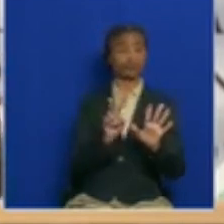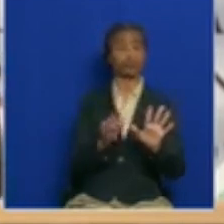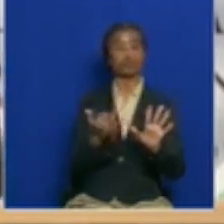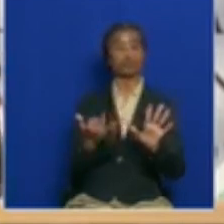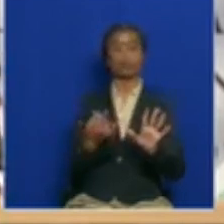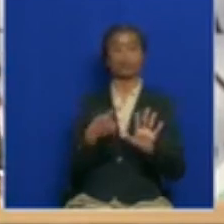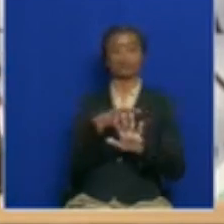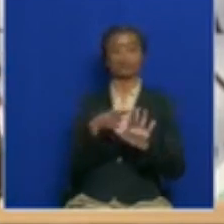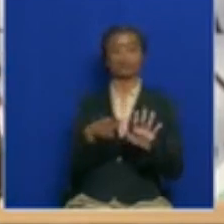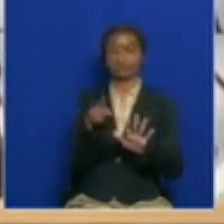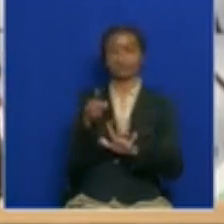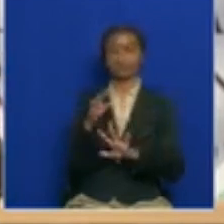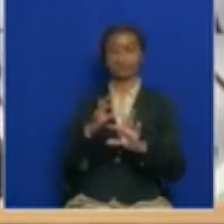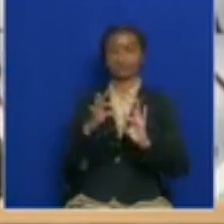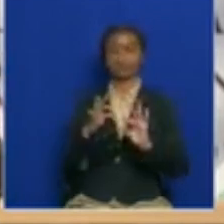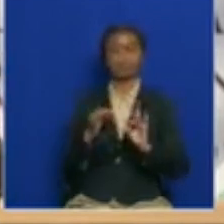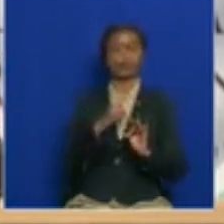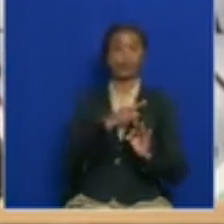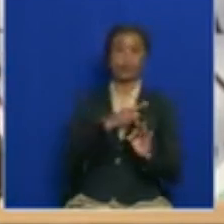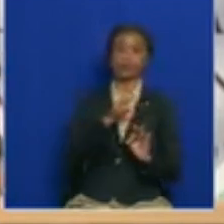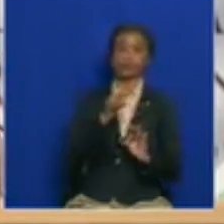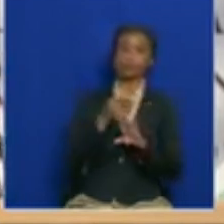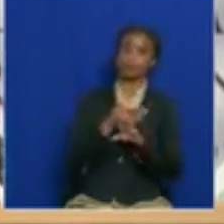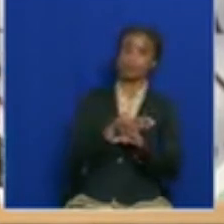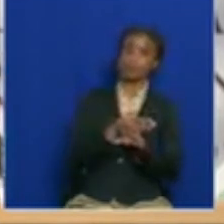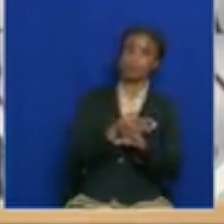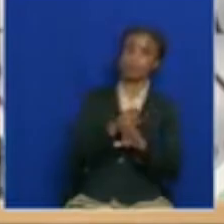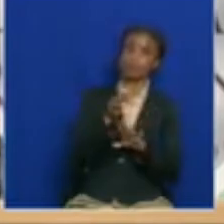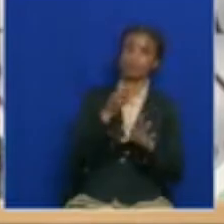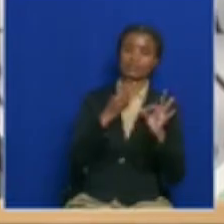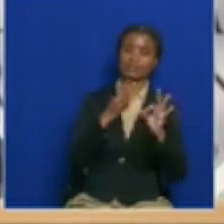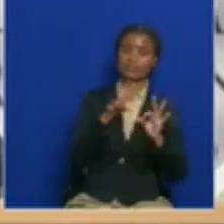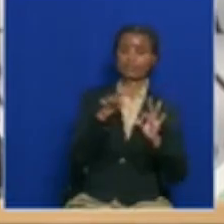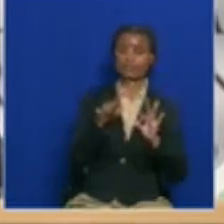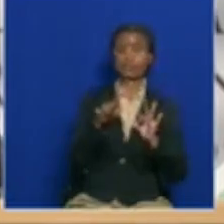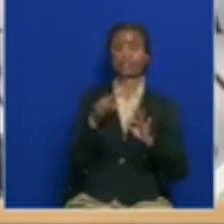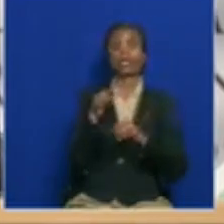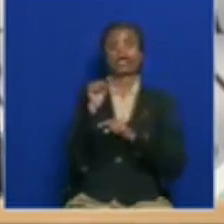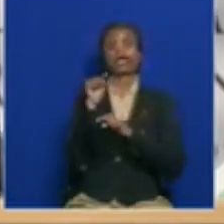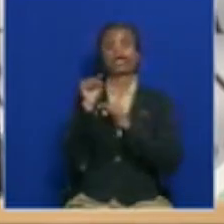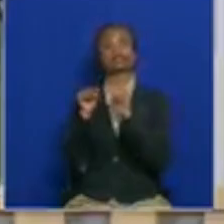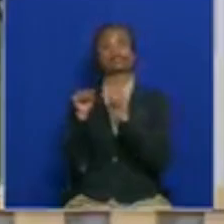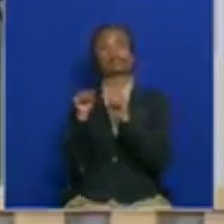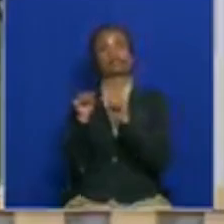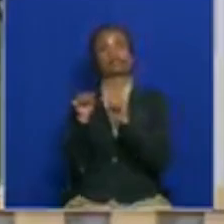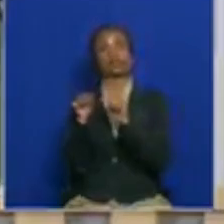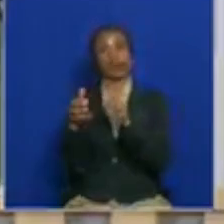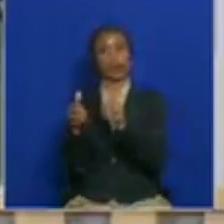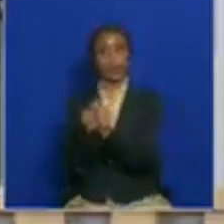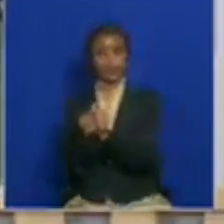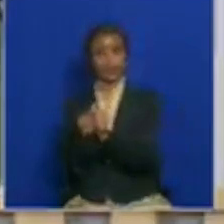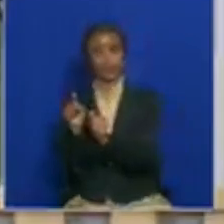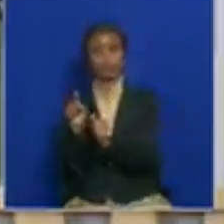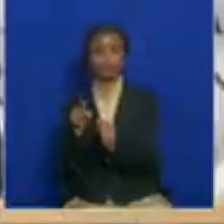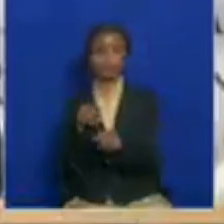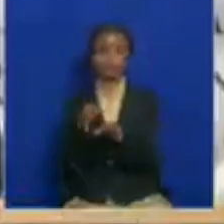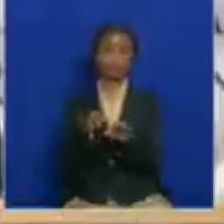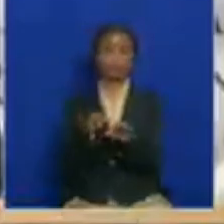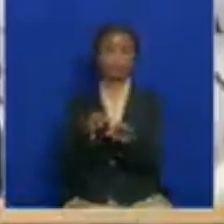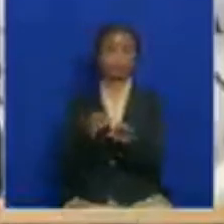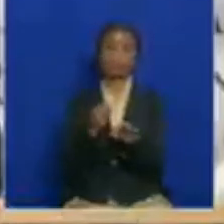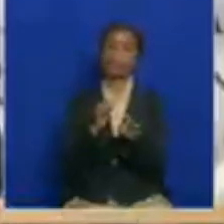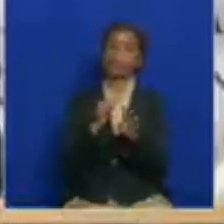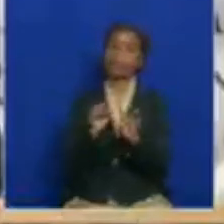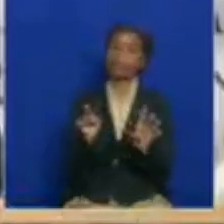with your relationship with your co-accused, you have gone further to make a selection to deal with only 5 of the